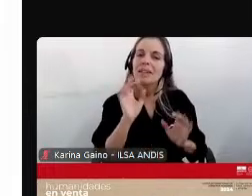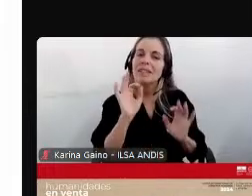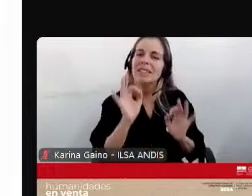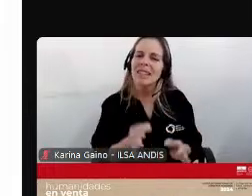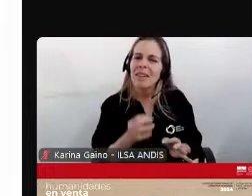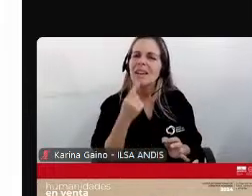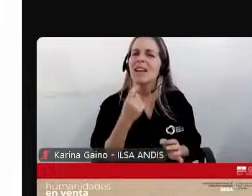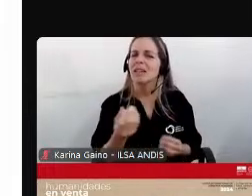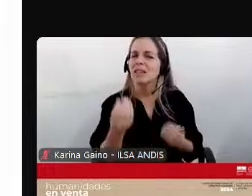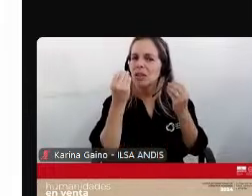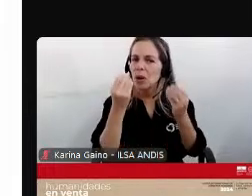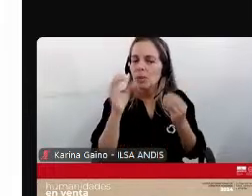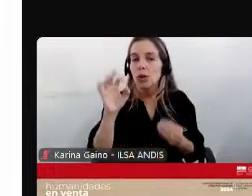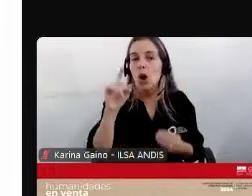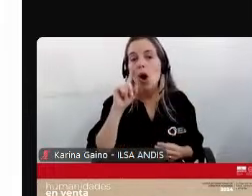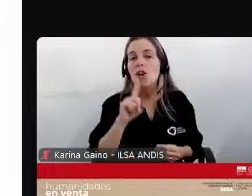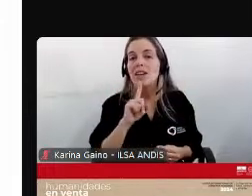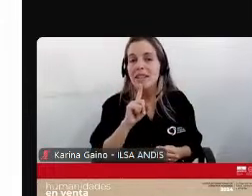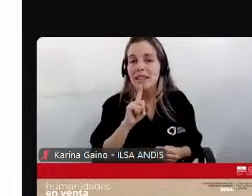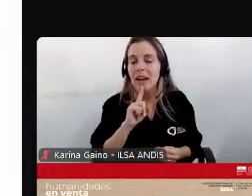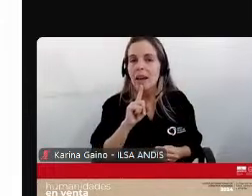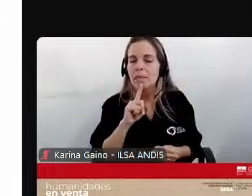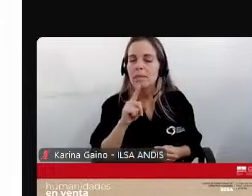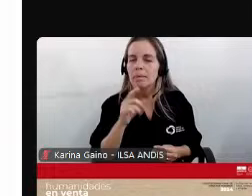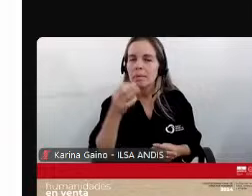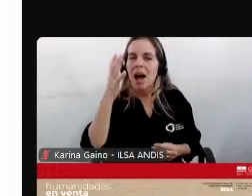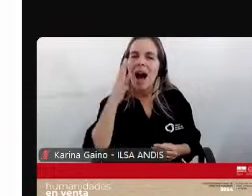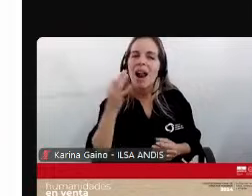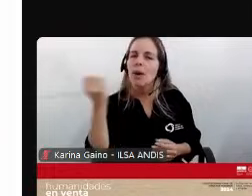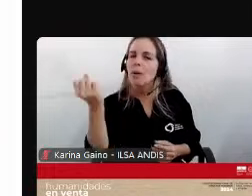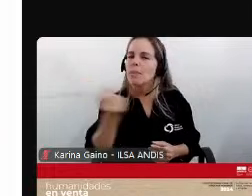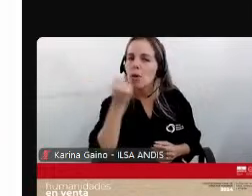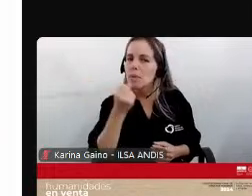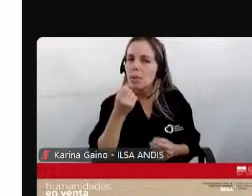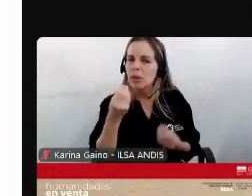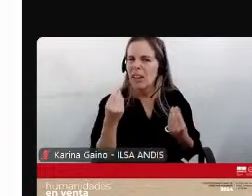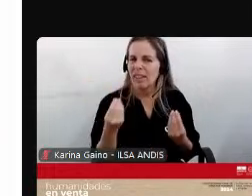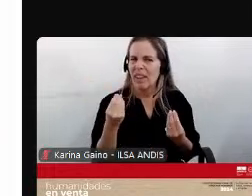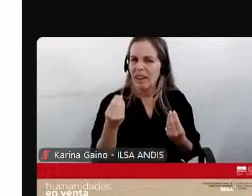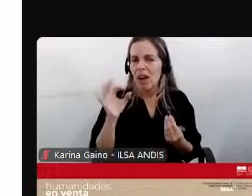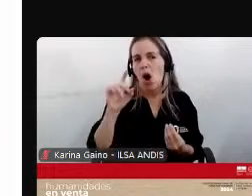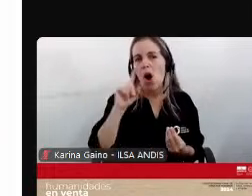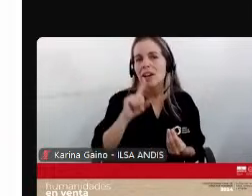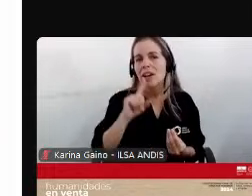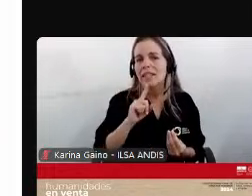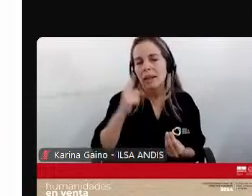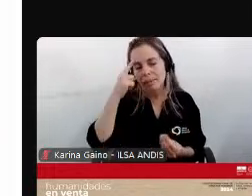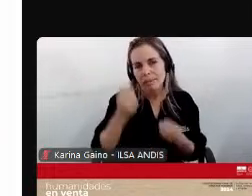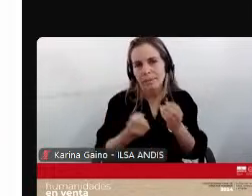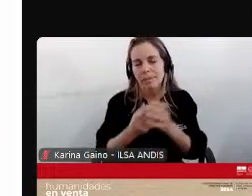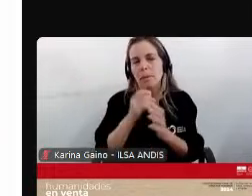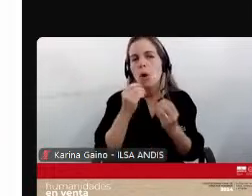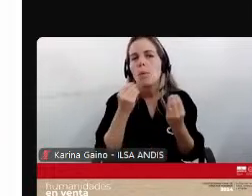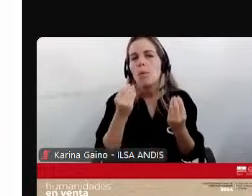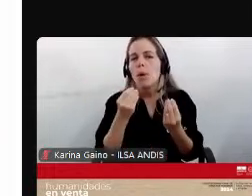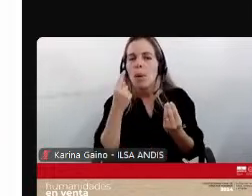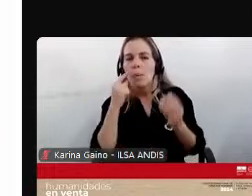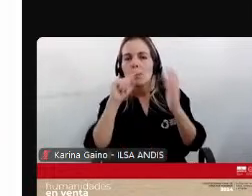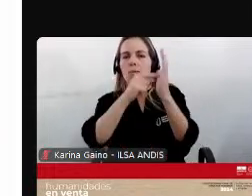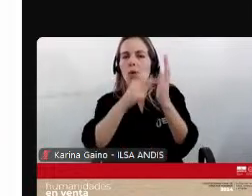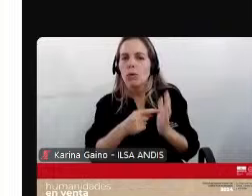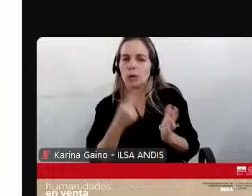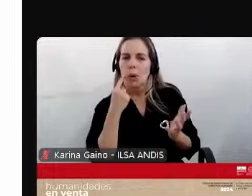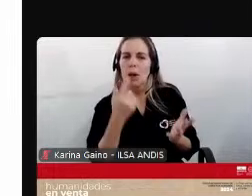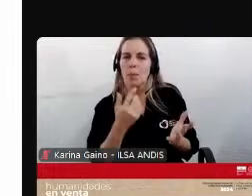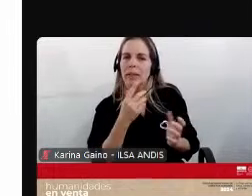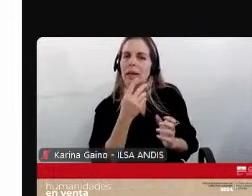something that's been extremely helpful, which is that they've created indicators of forced labor. So these indicators of forced labor went back